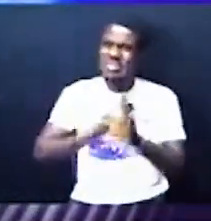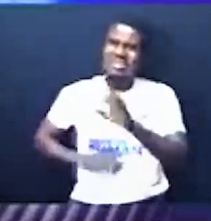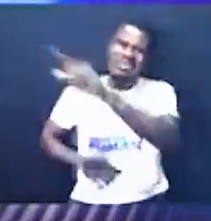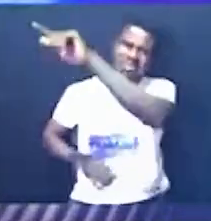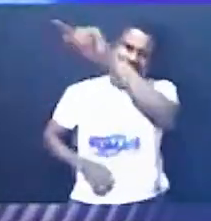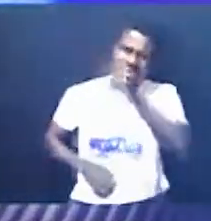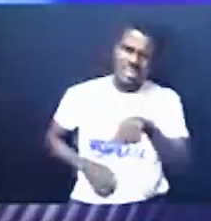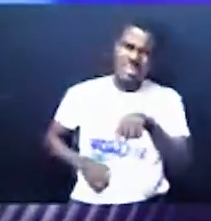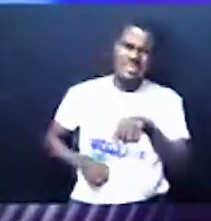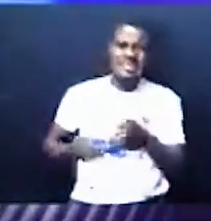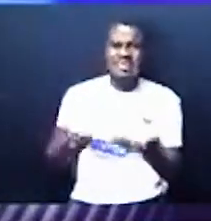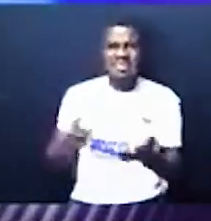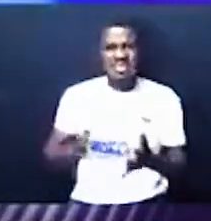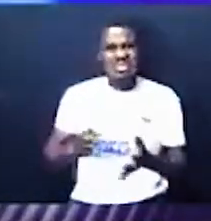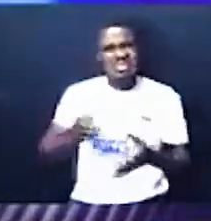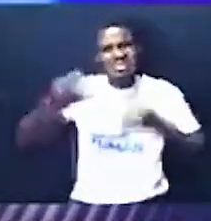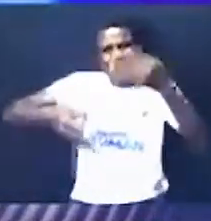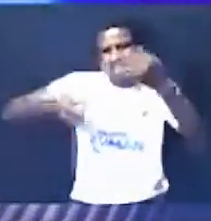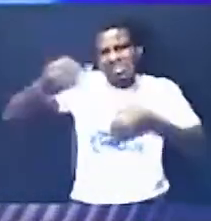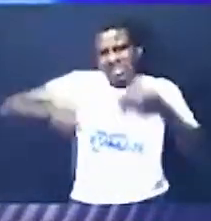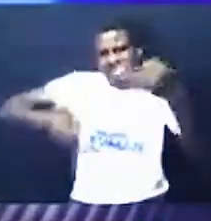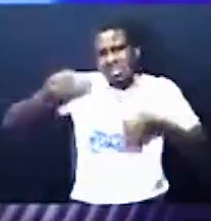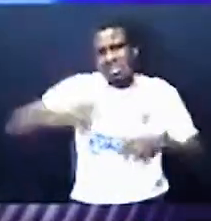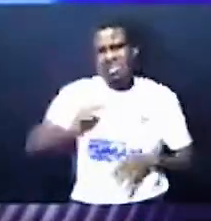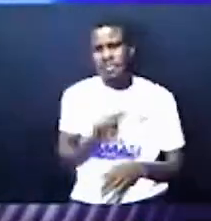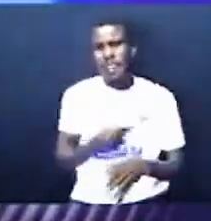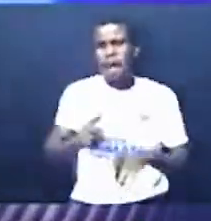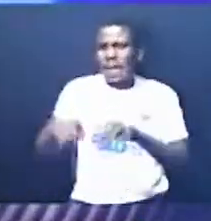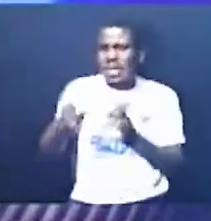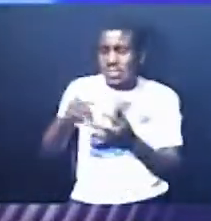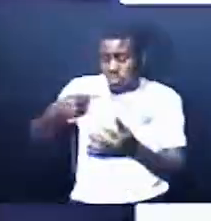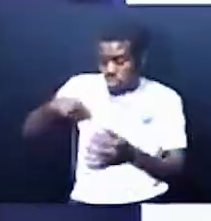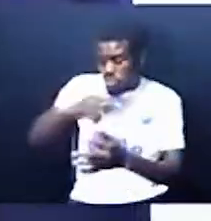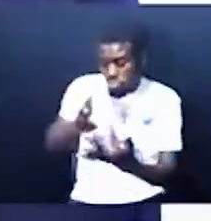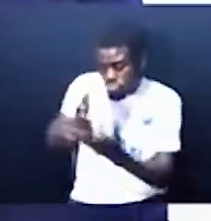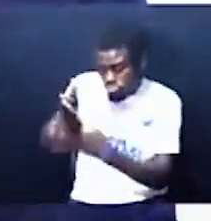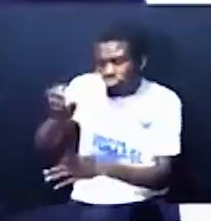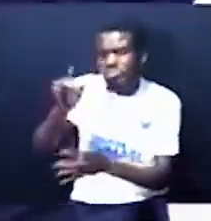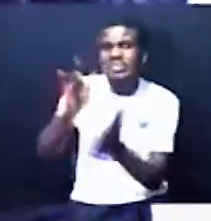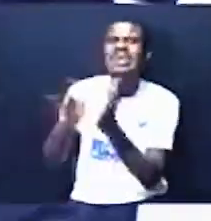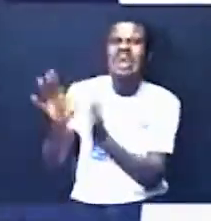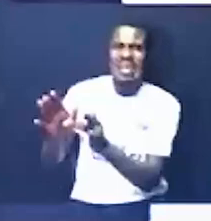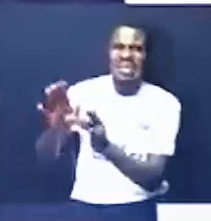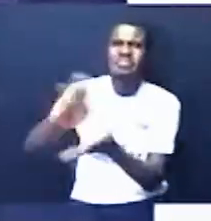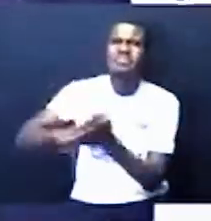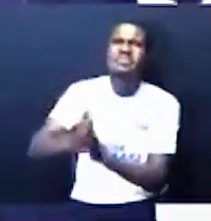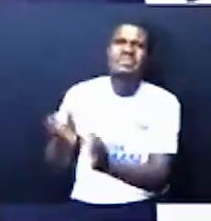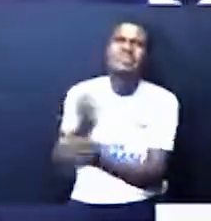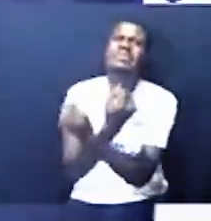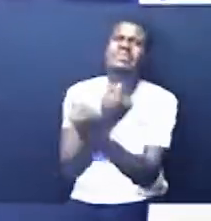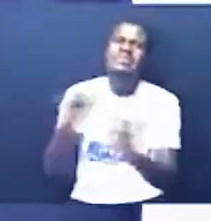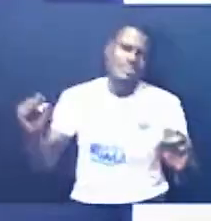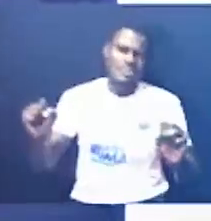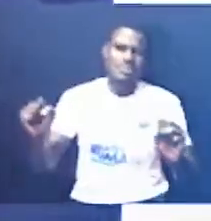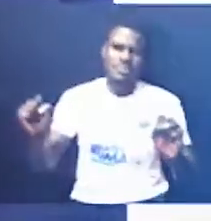condemn us, but that we through him might be saved. Oh